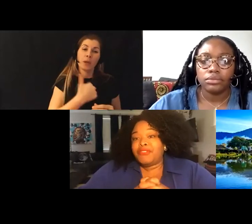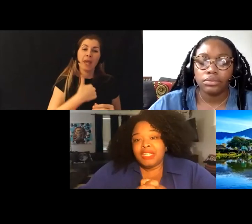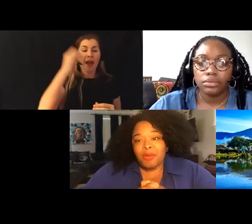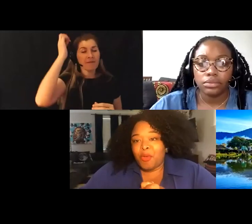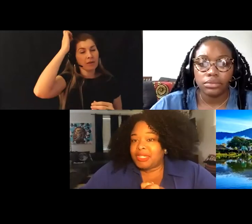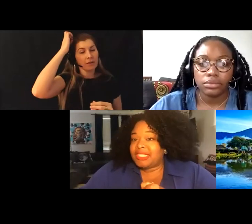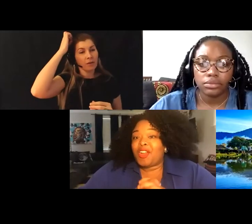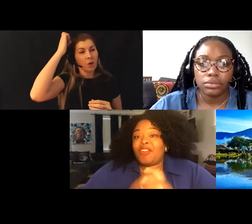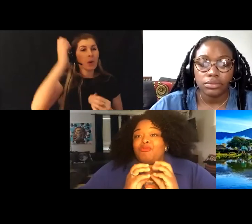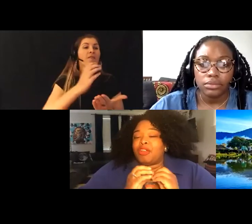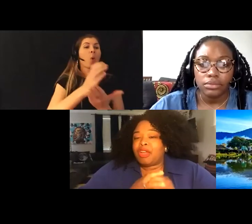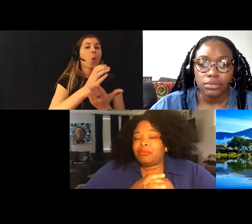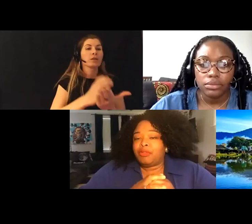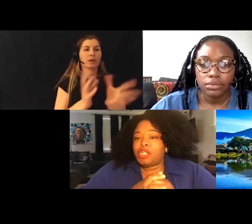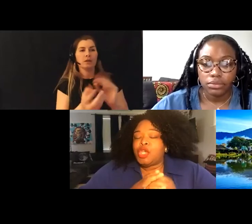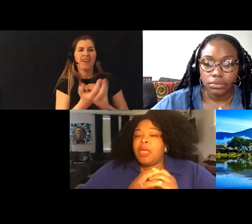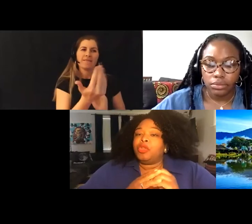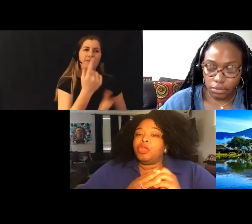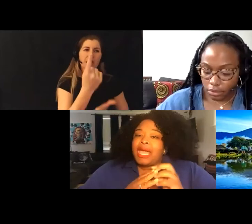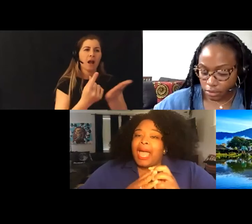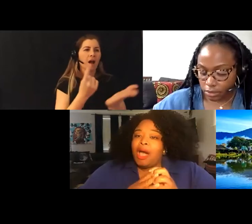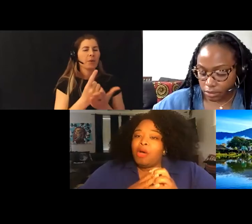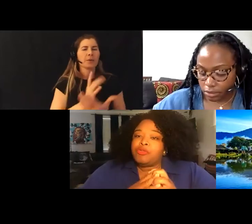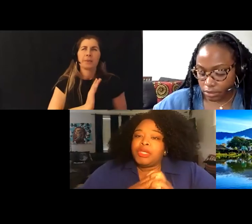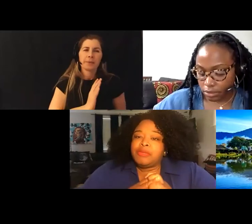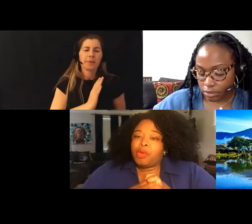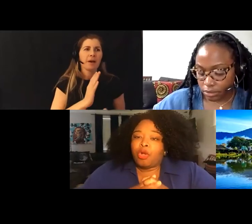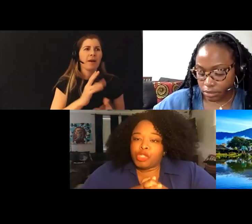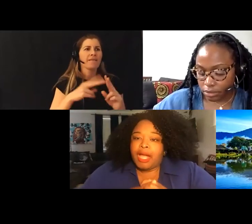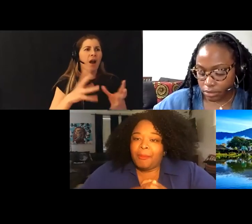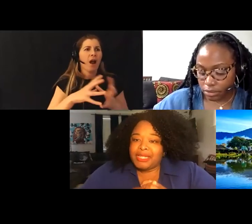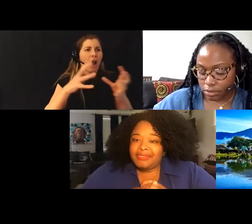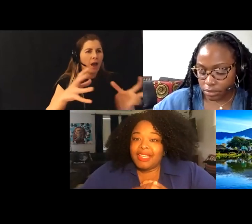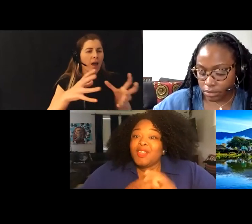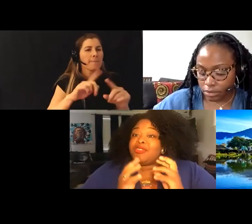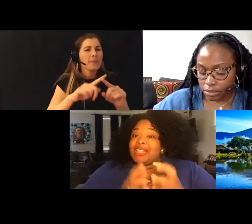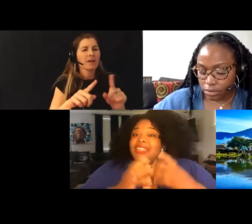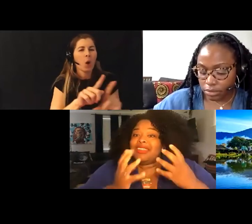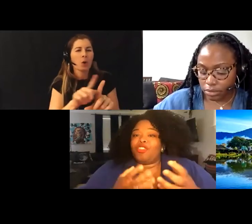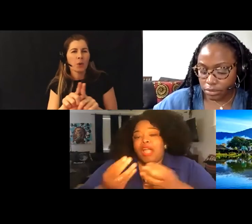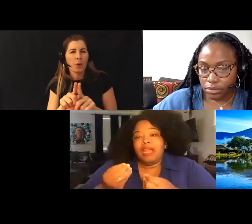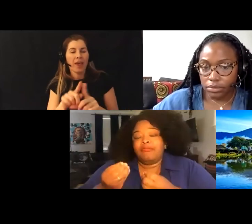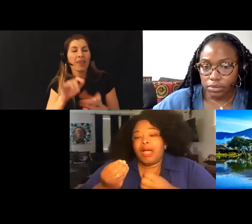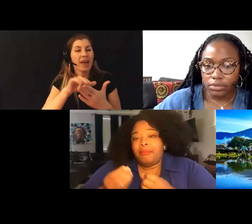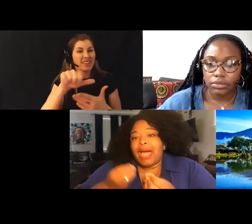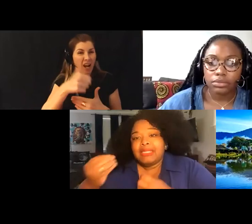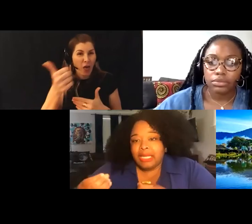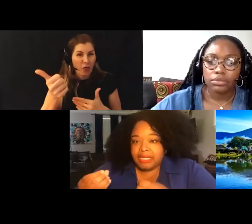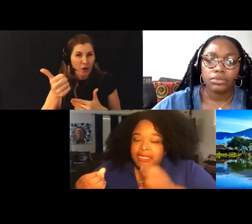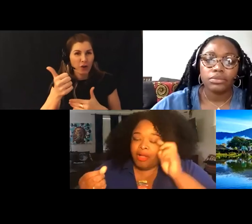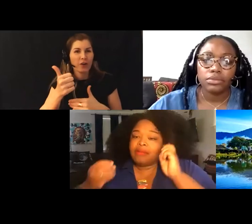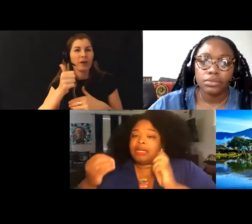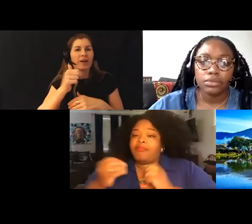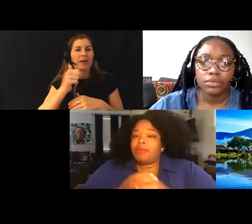are 15-hour courses that are incredibly rich, but looking at how really to be more culturally competent. So that's another kind of